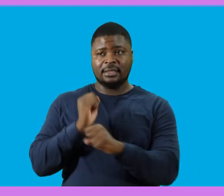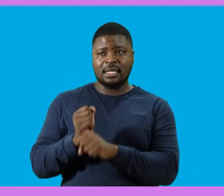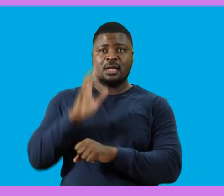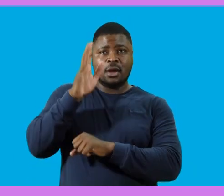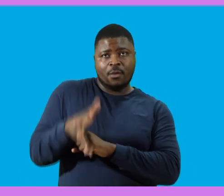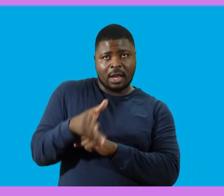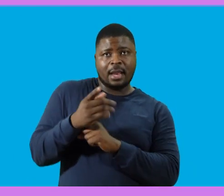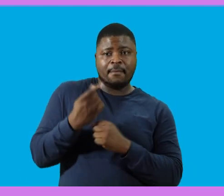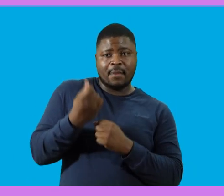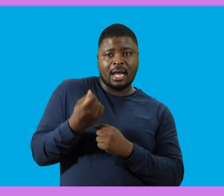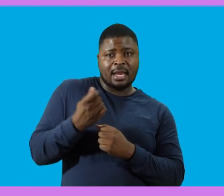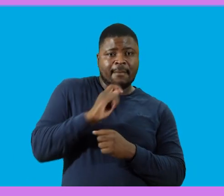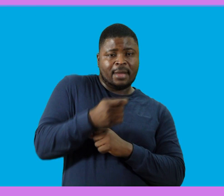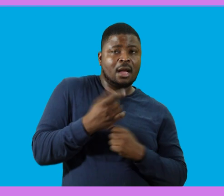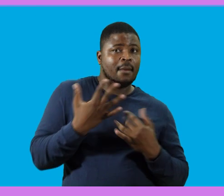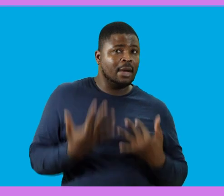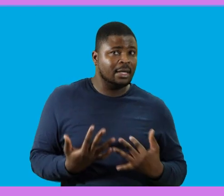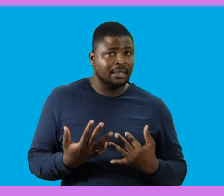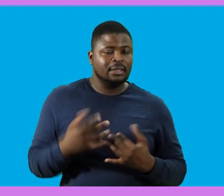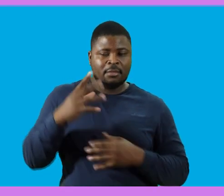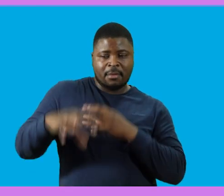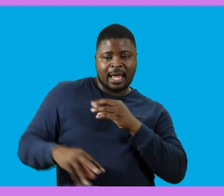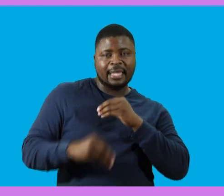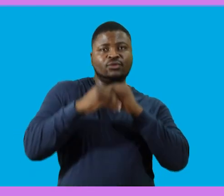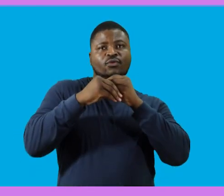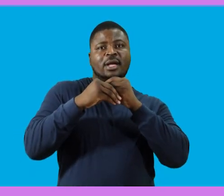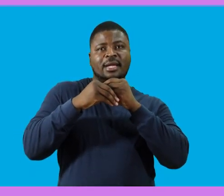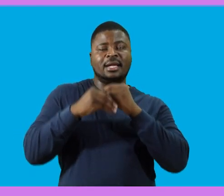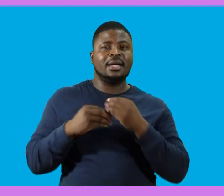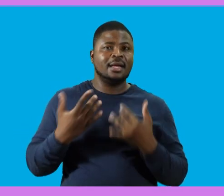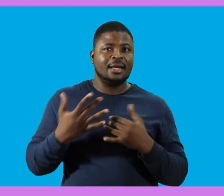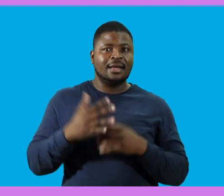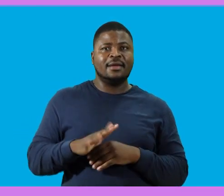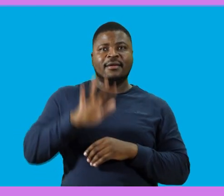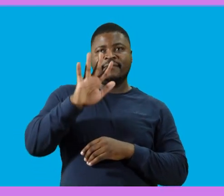it's going to cost an extra